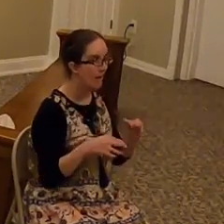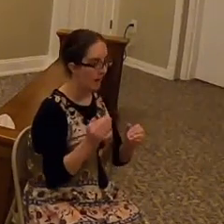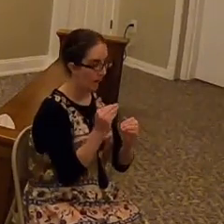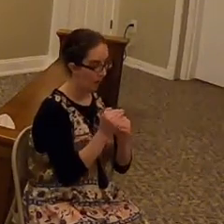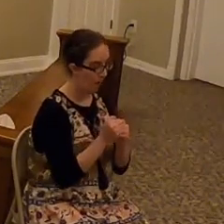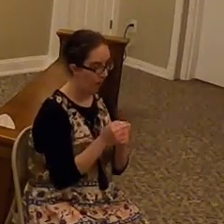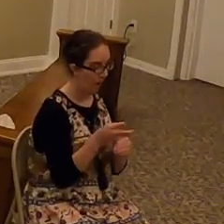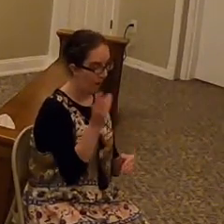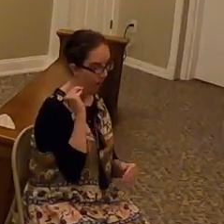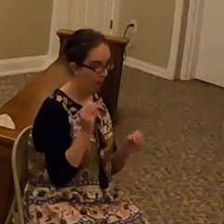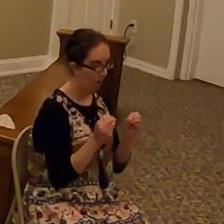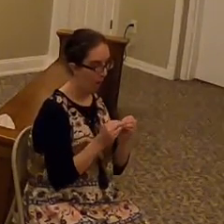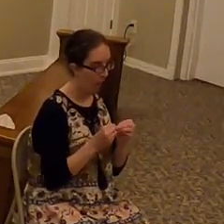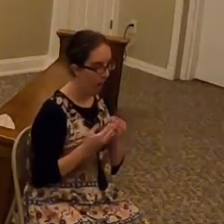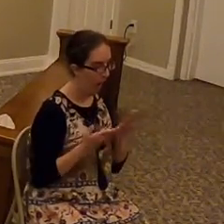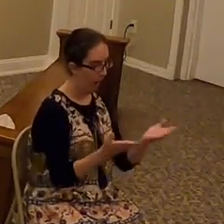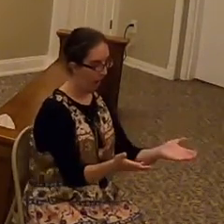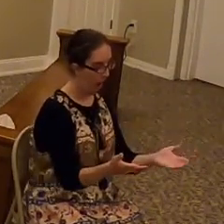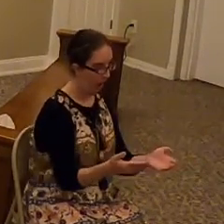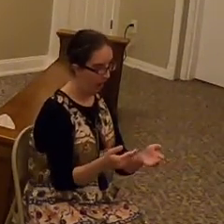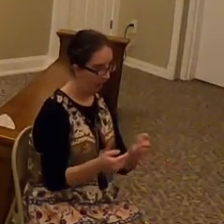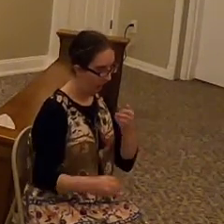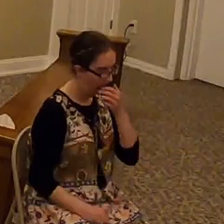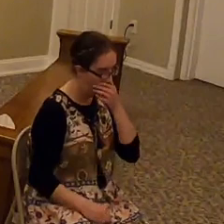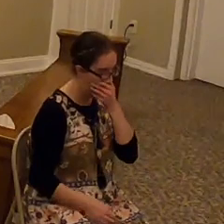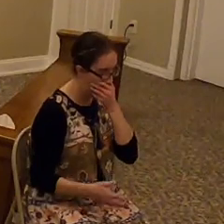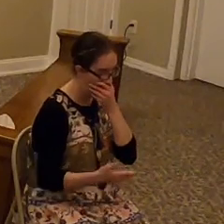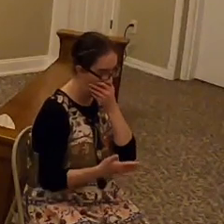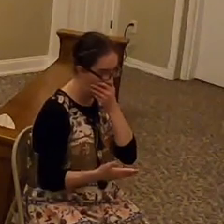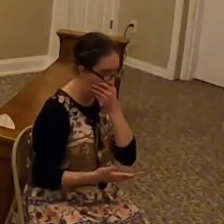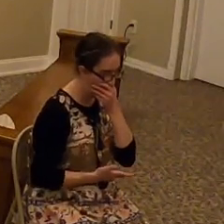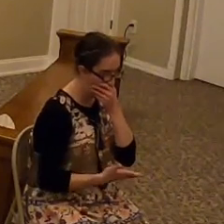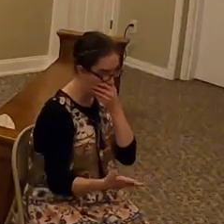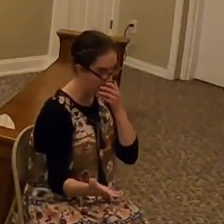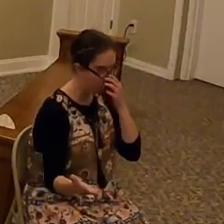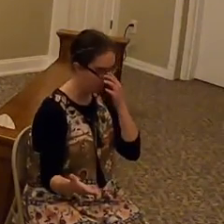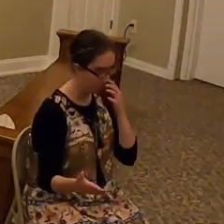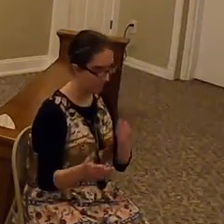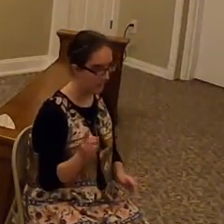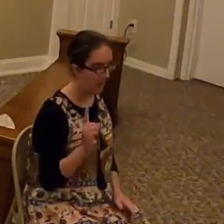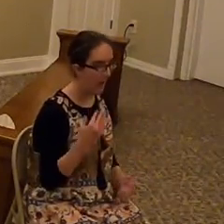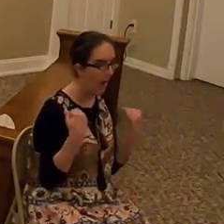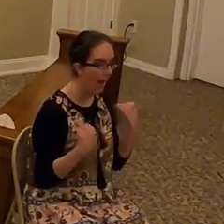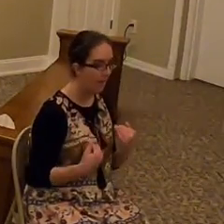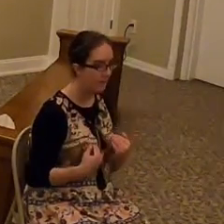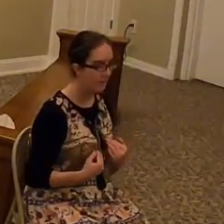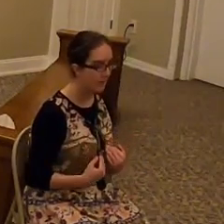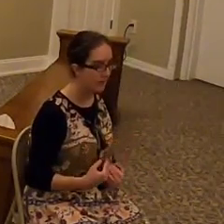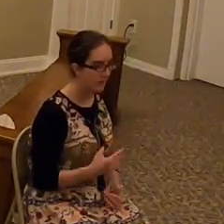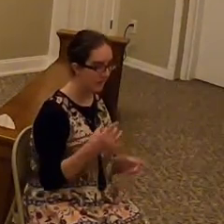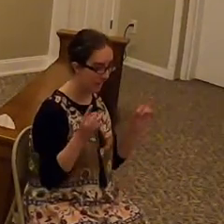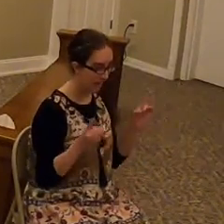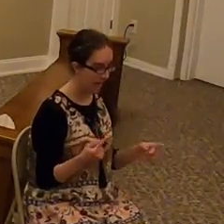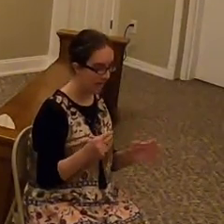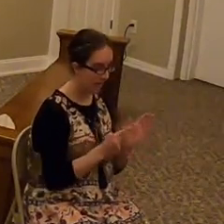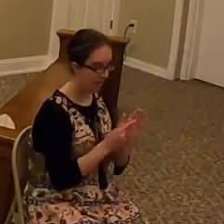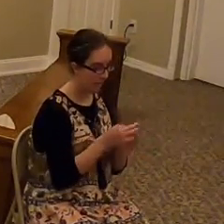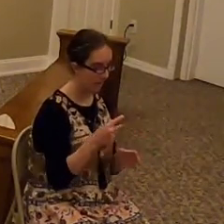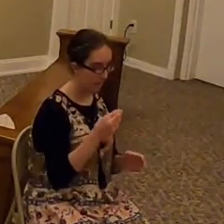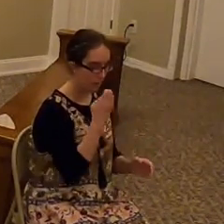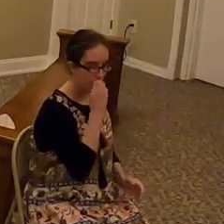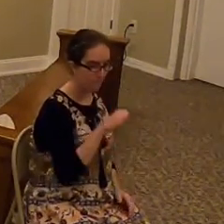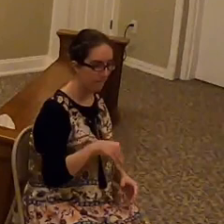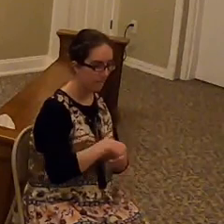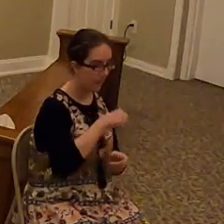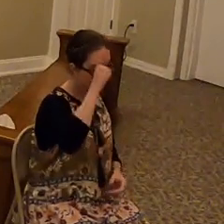too little, I would moreover have given unto thee such and such things. Wherefore hast thou despised the commandment of the Lord to do